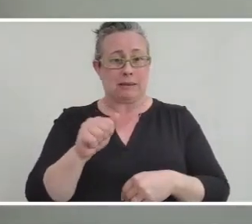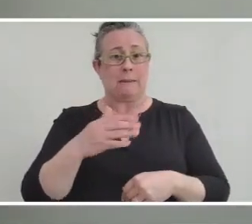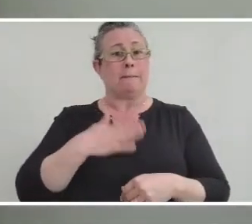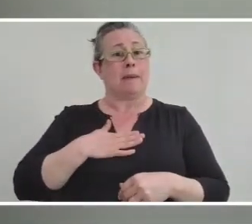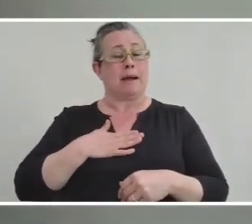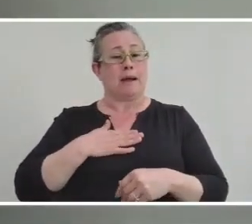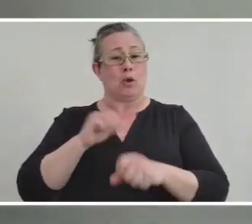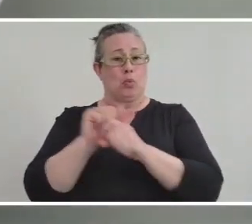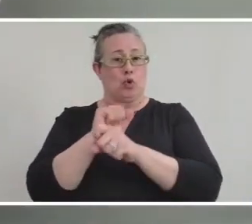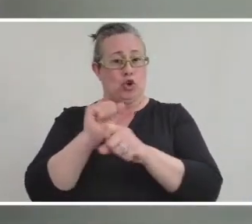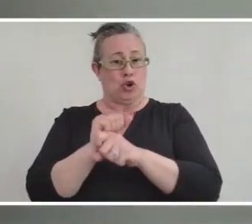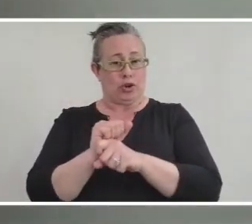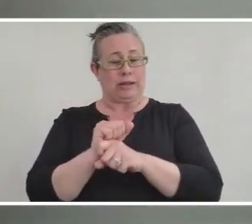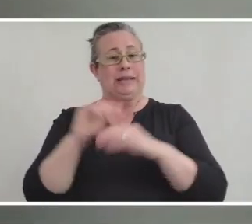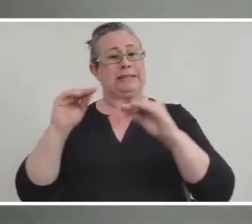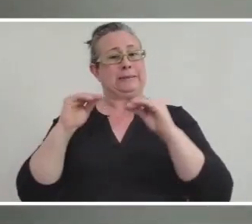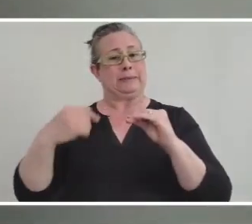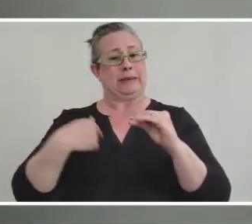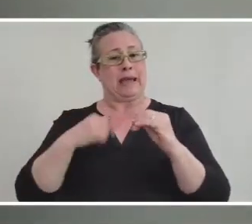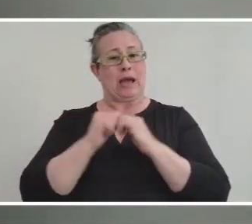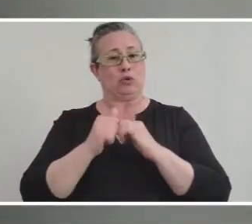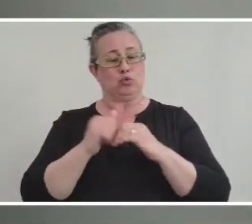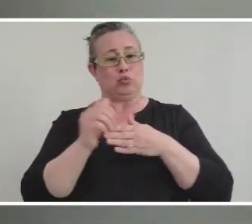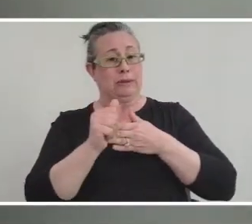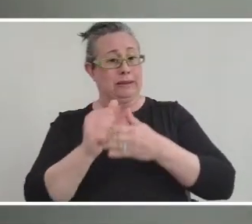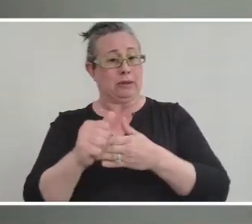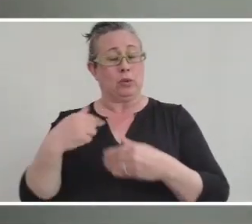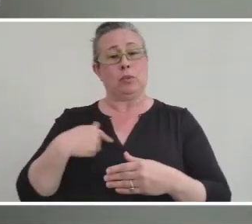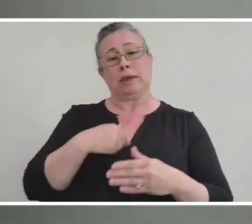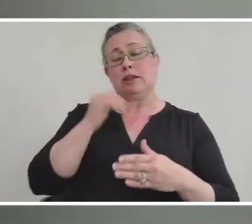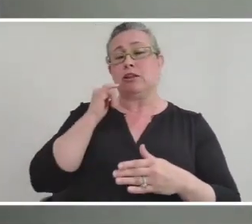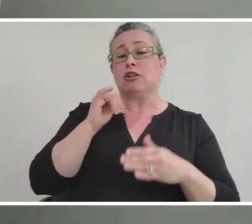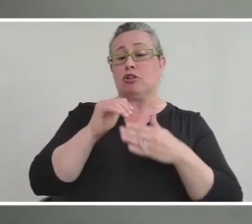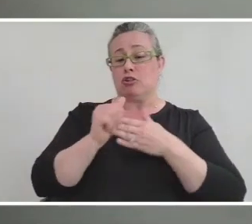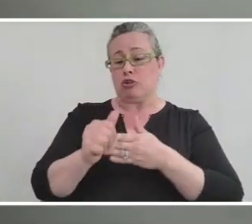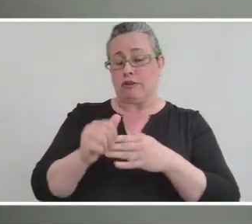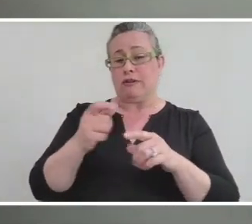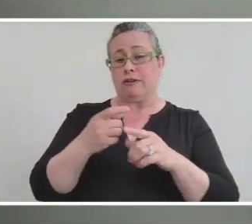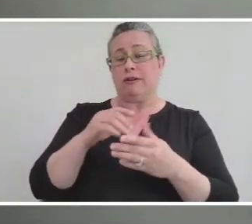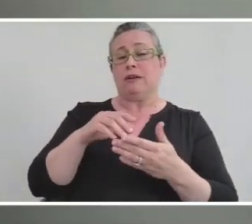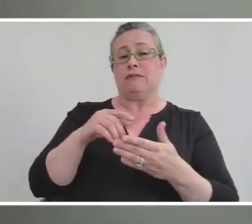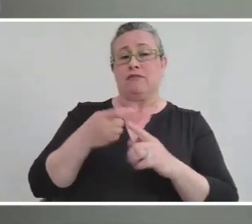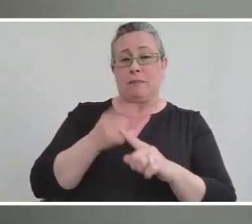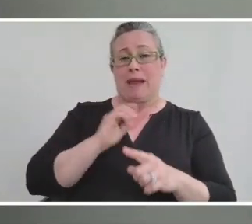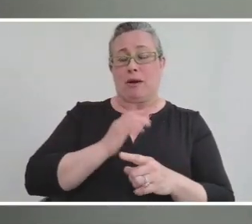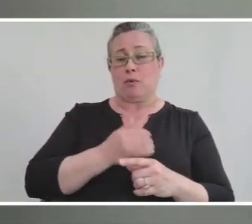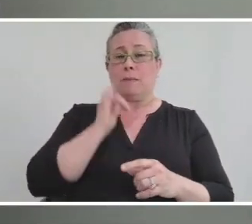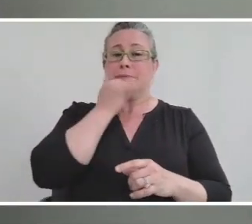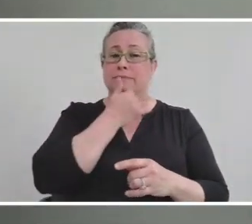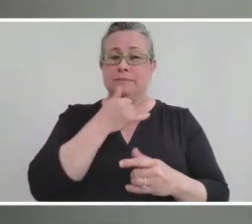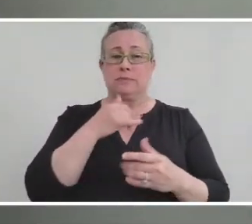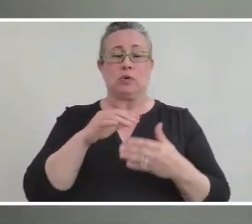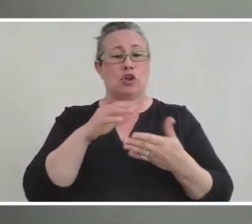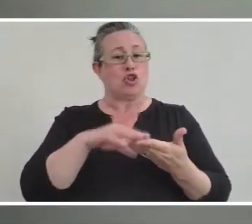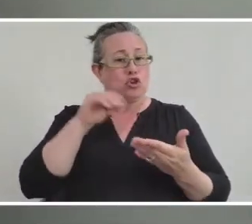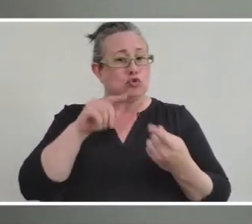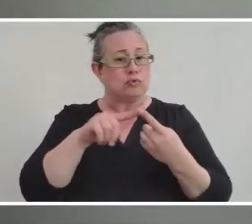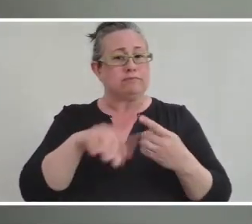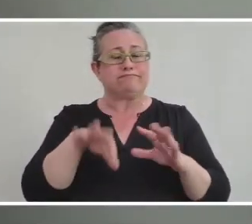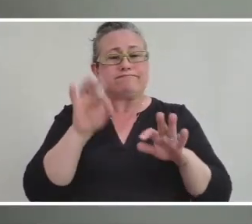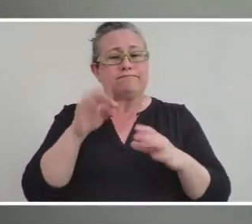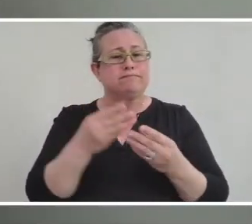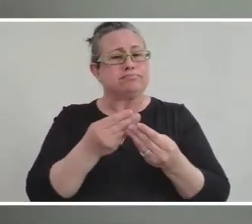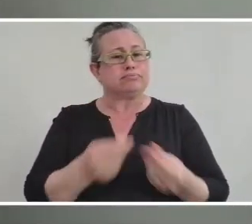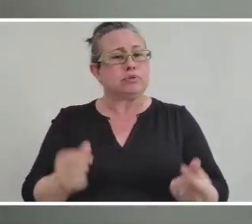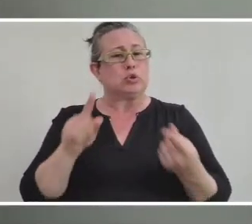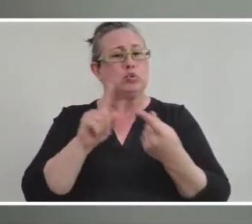learn. Learn from our mistakes. Learn new cultures, learn to find solutions, be fair, to learn to be human